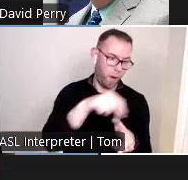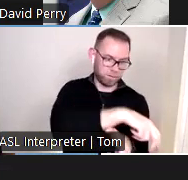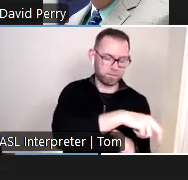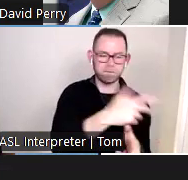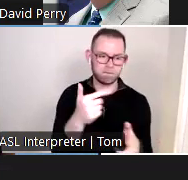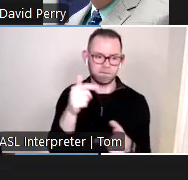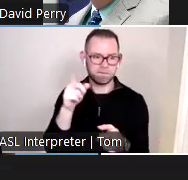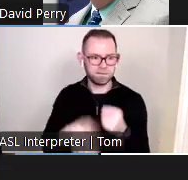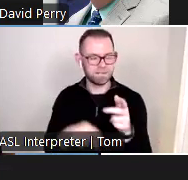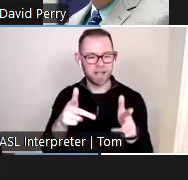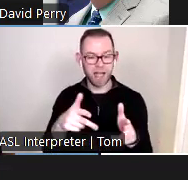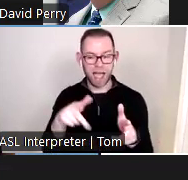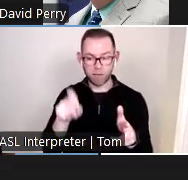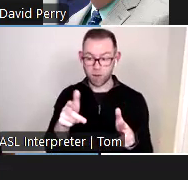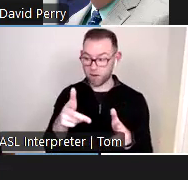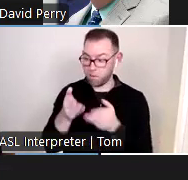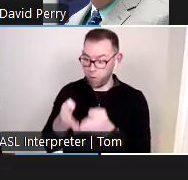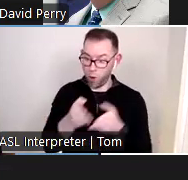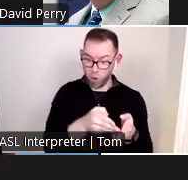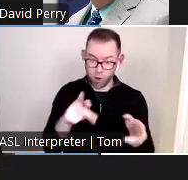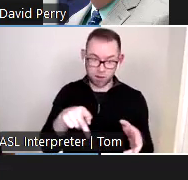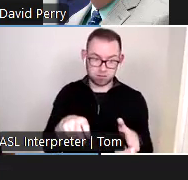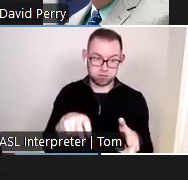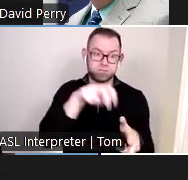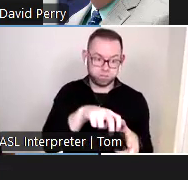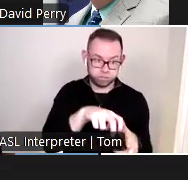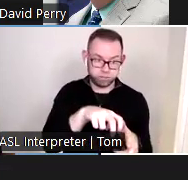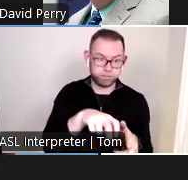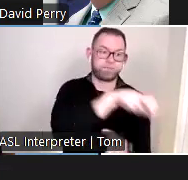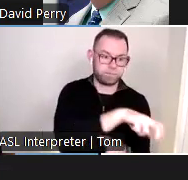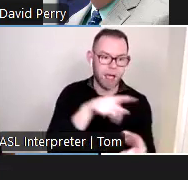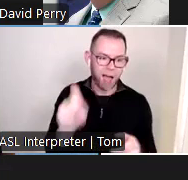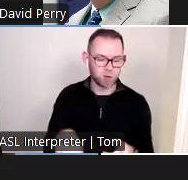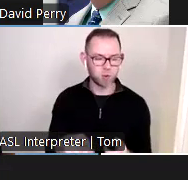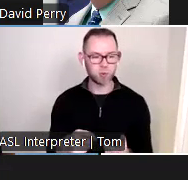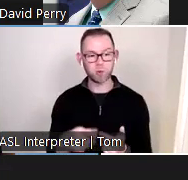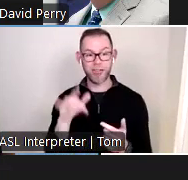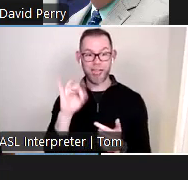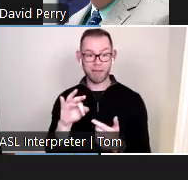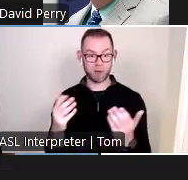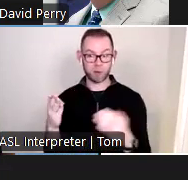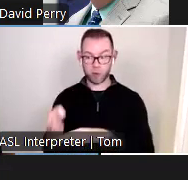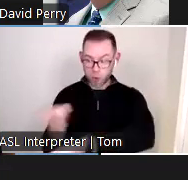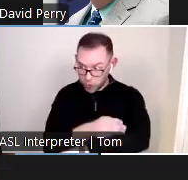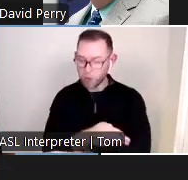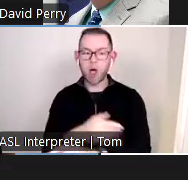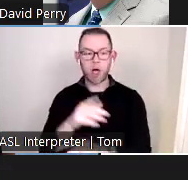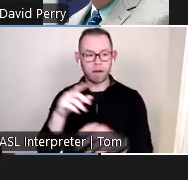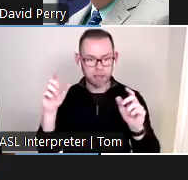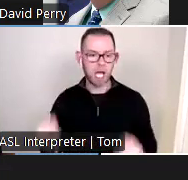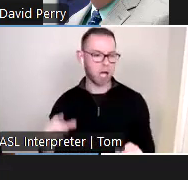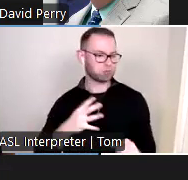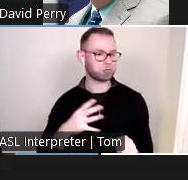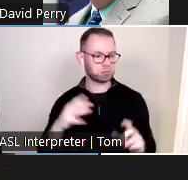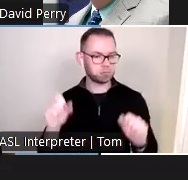this accessibility challenge. Our existing dock also has a very steep gangway at low tide, one that we